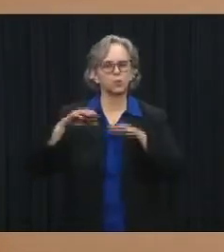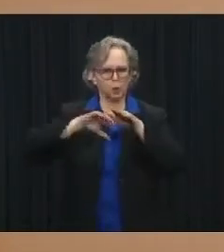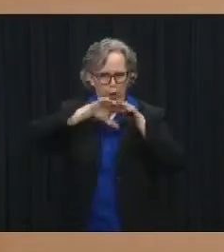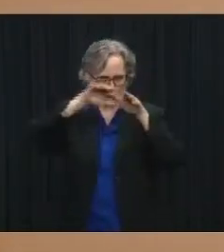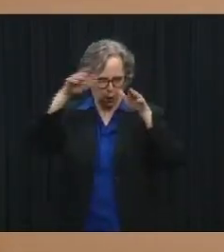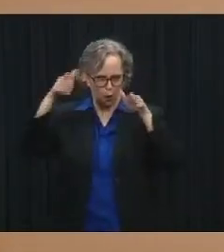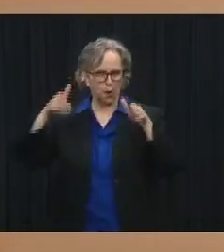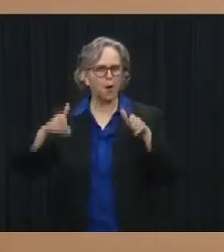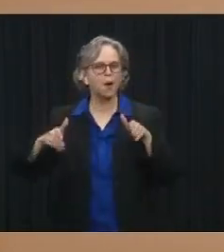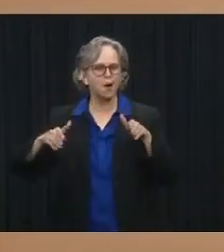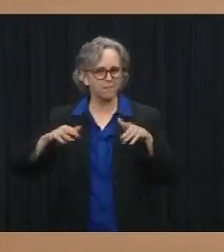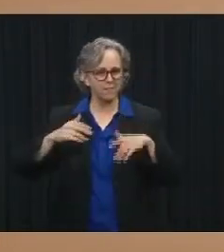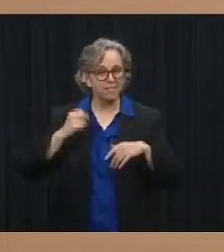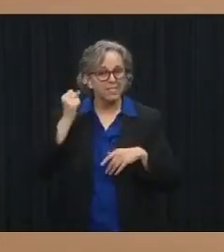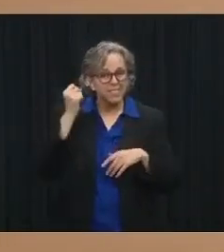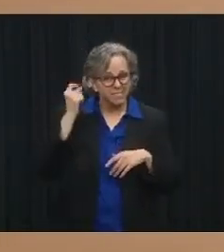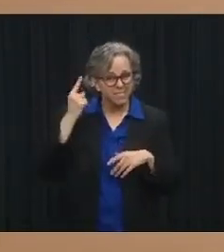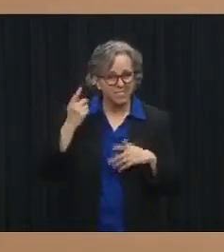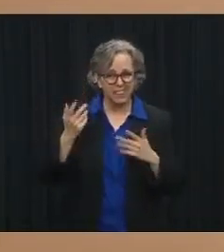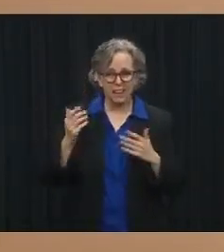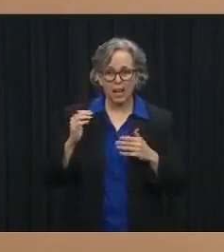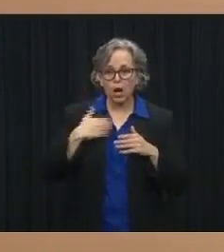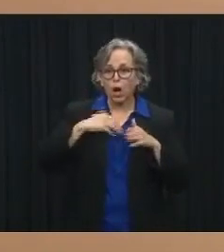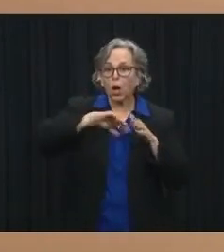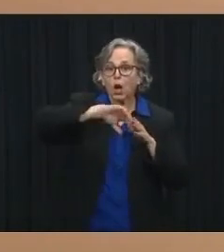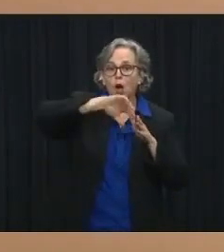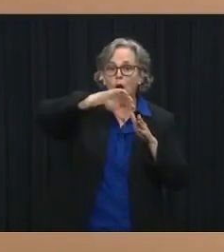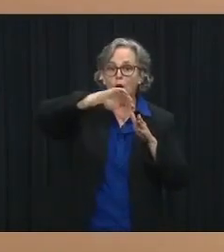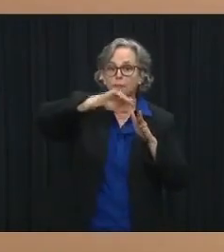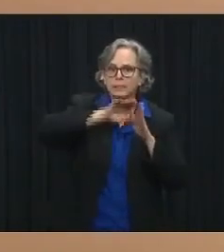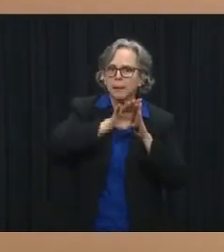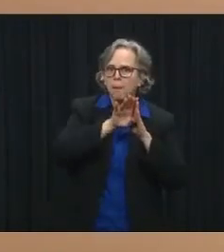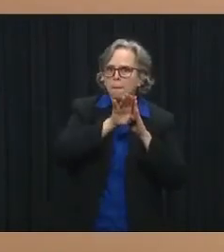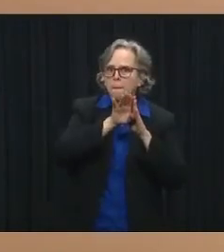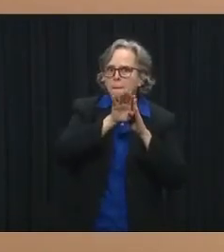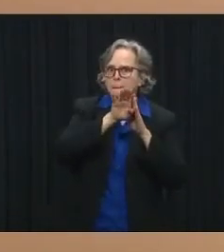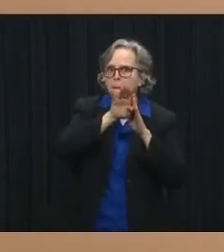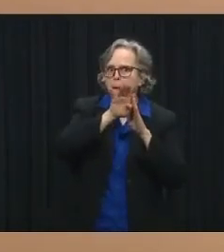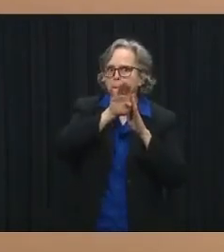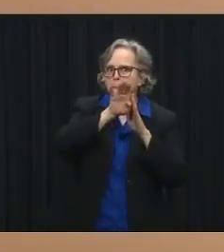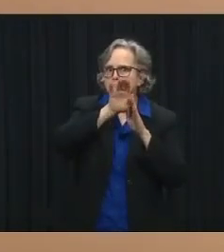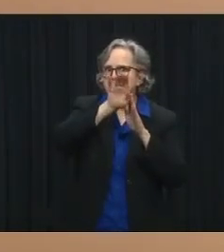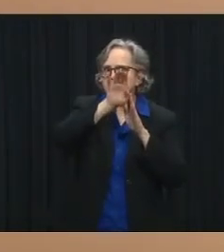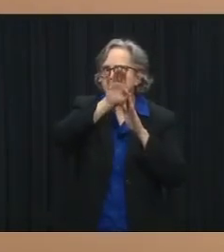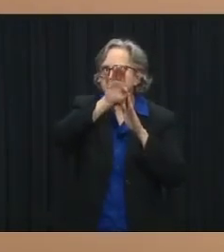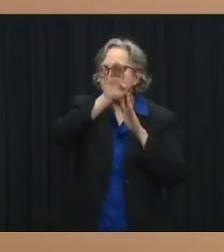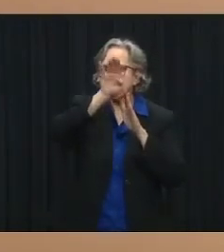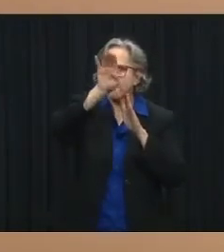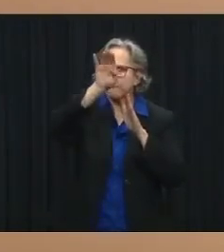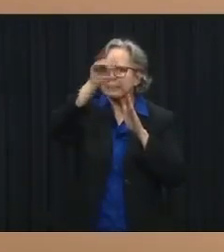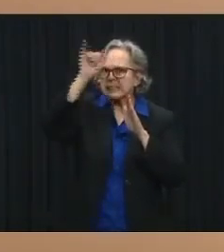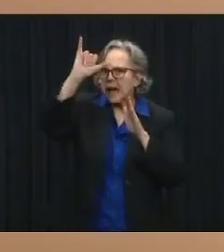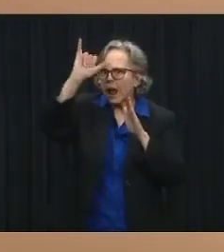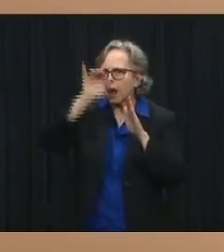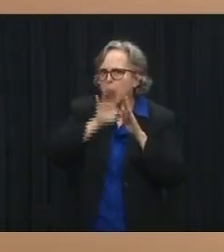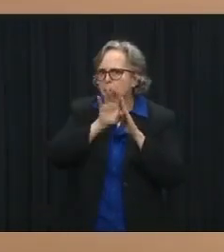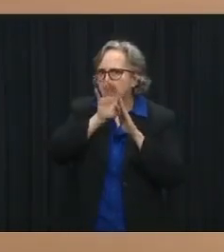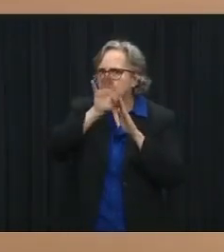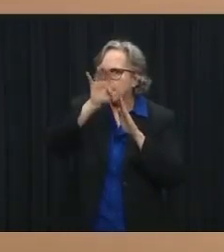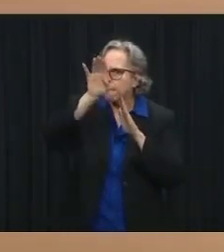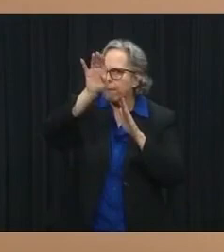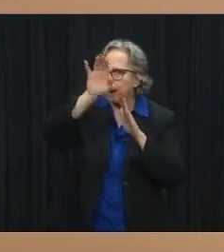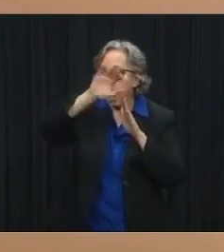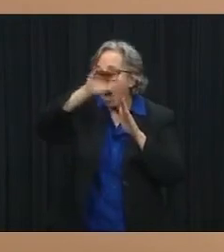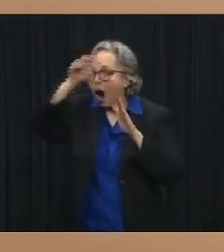our curve. And you're hearing a lot in the media right now, different people who do sort of the modeling that